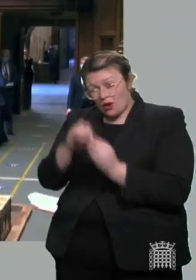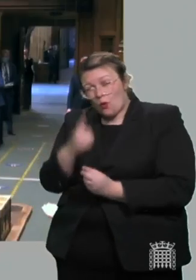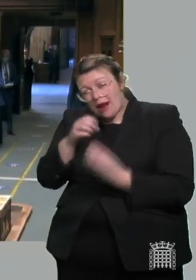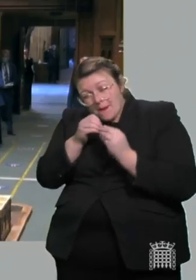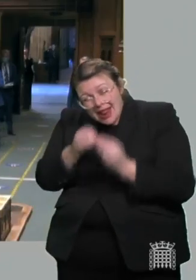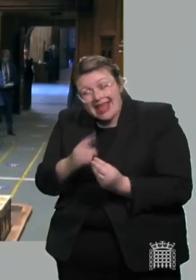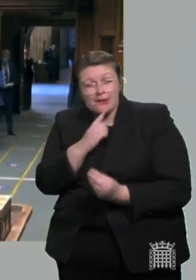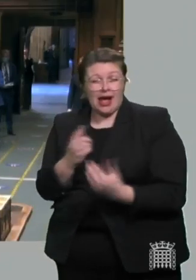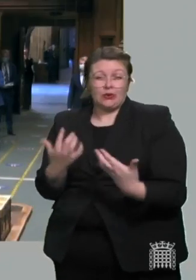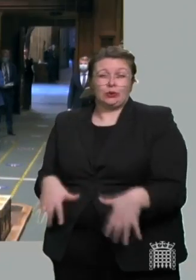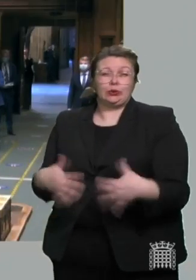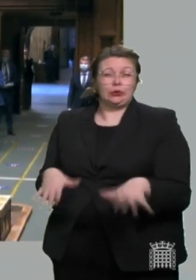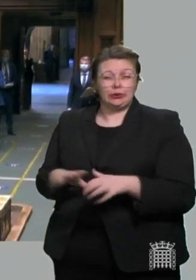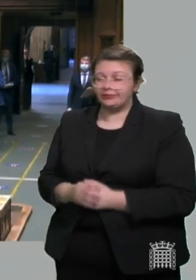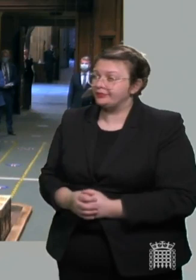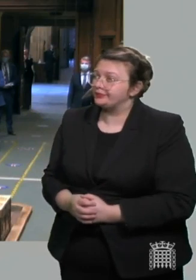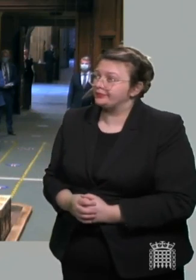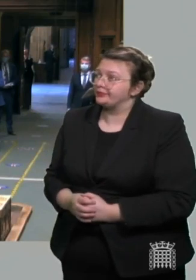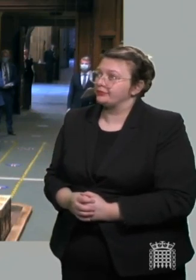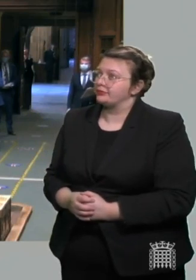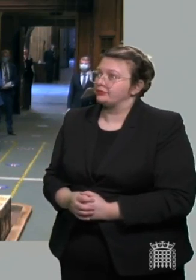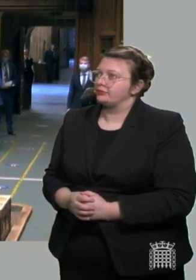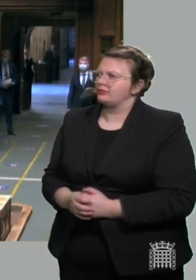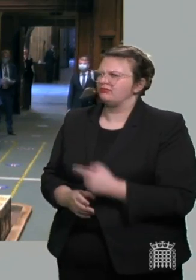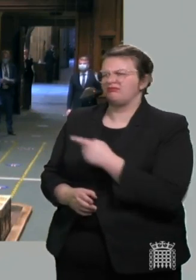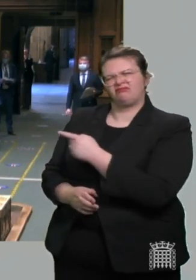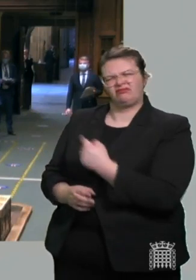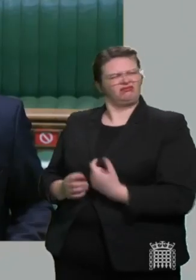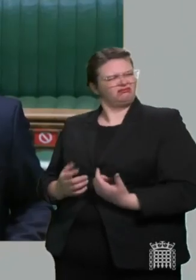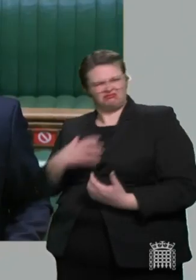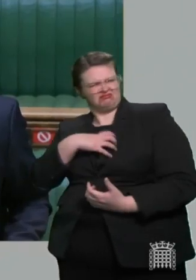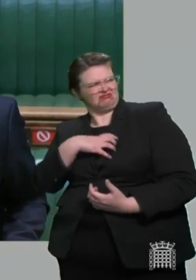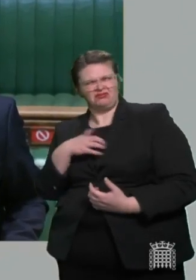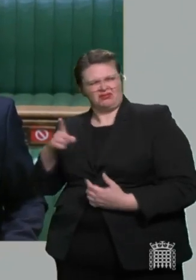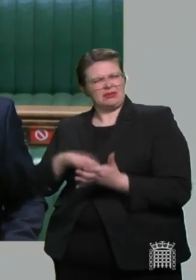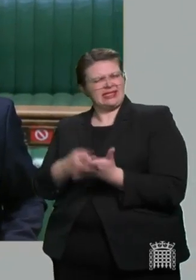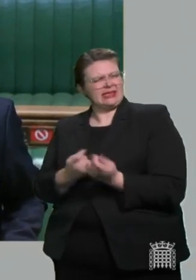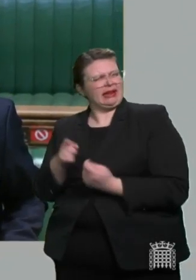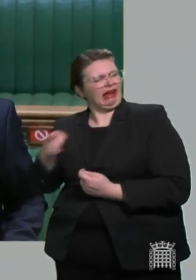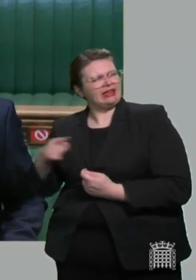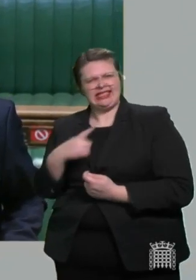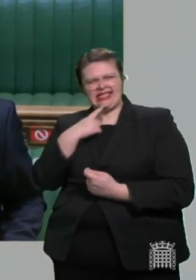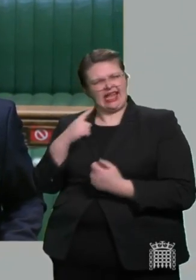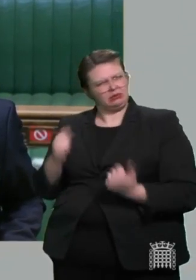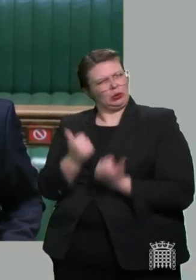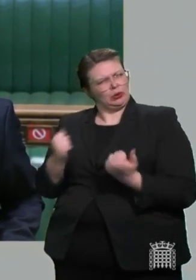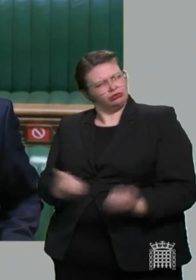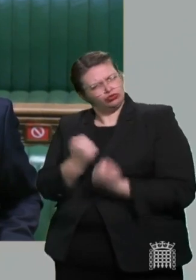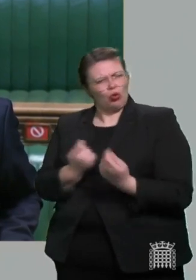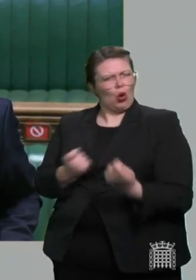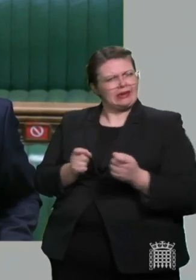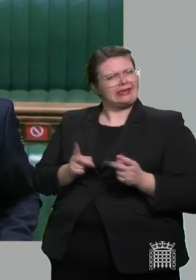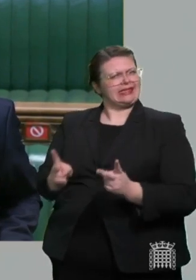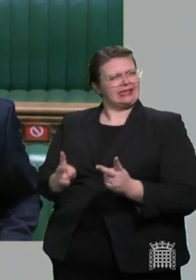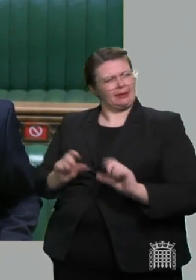Mr Speaker, he says the system is very robust in relation to arms sales. It can't be that robust. The government lost a court case